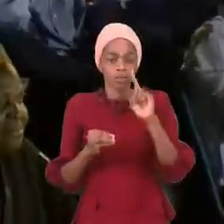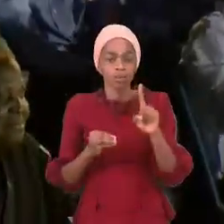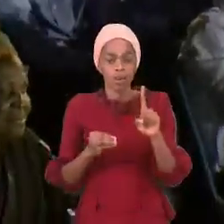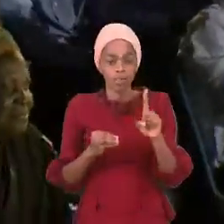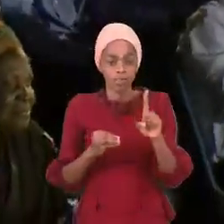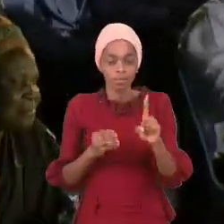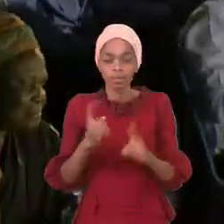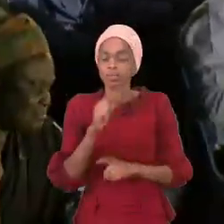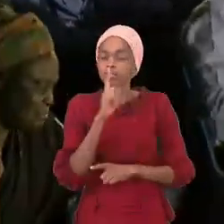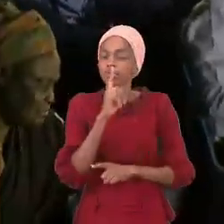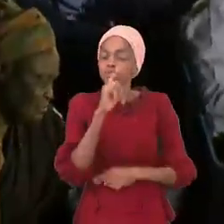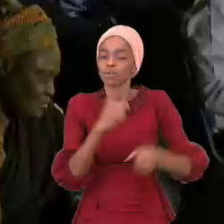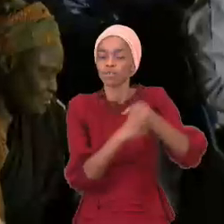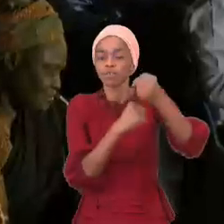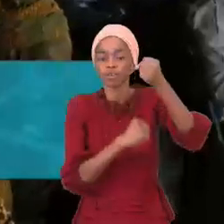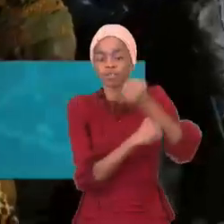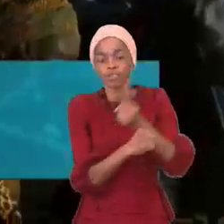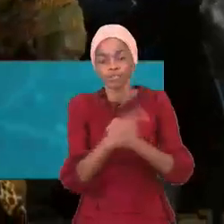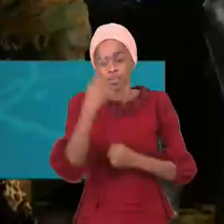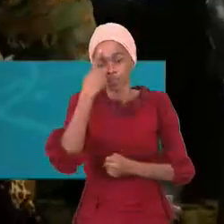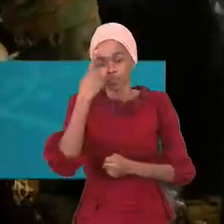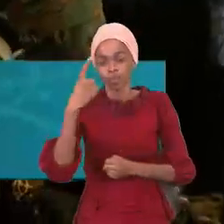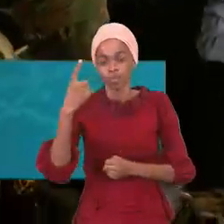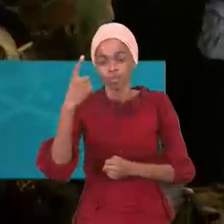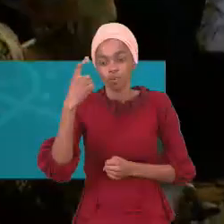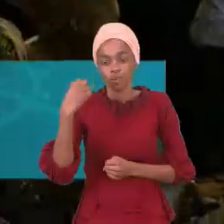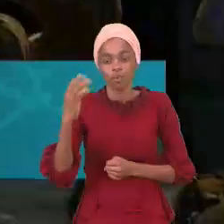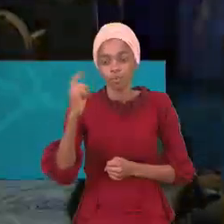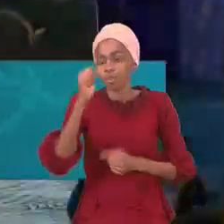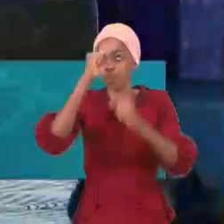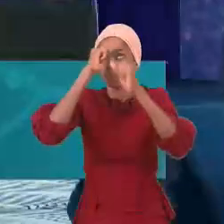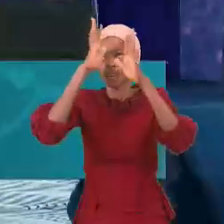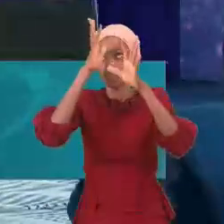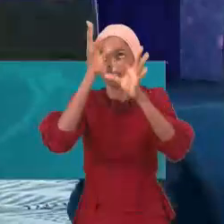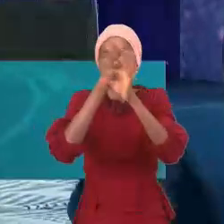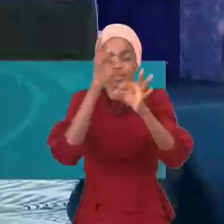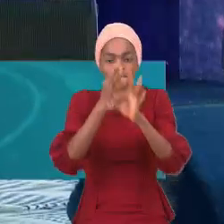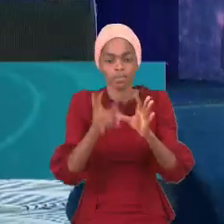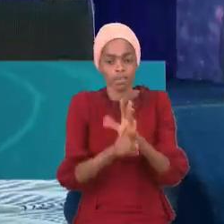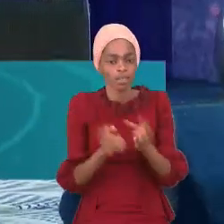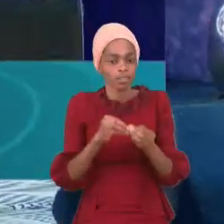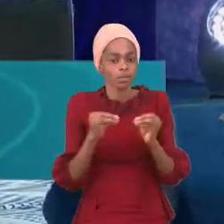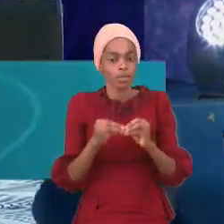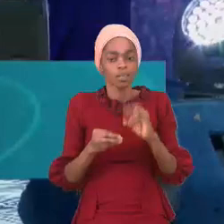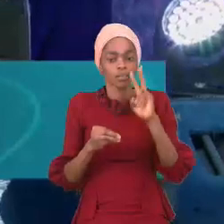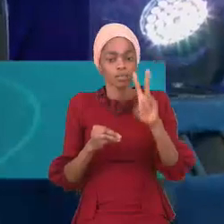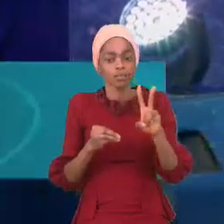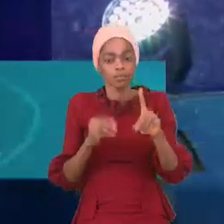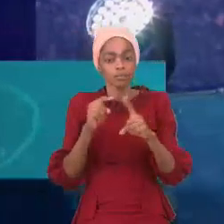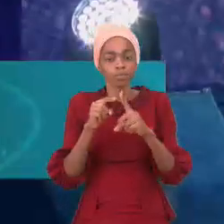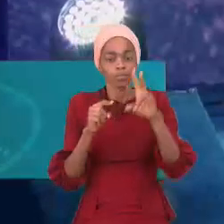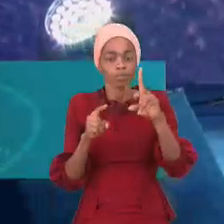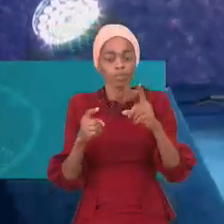sure foundation for the father of the fathers. Faithfulness. And then number two, we'll